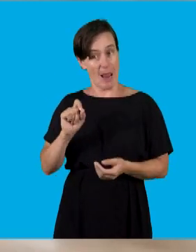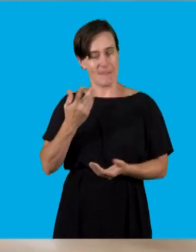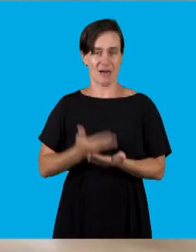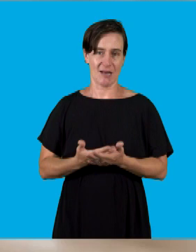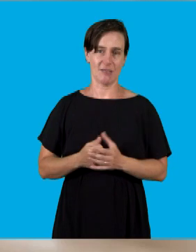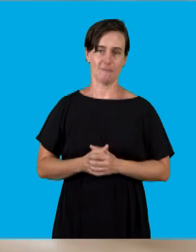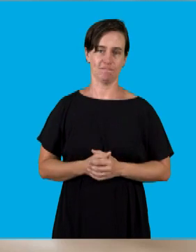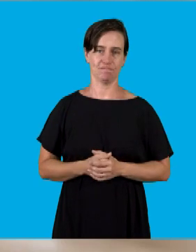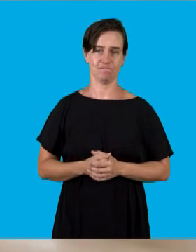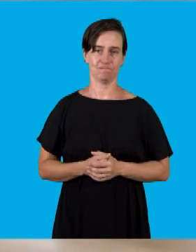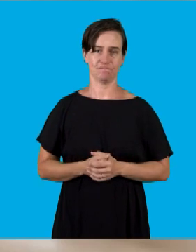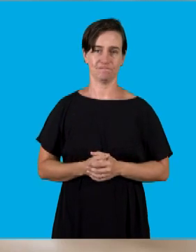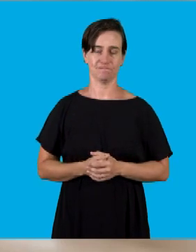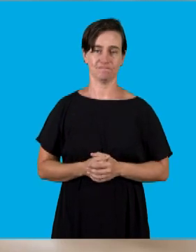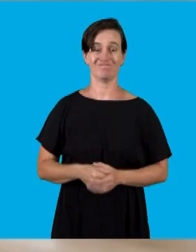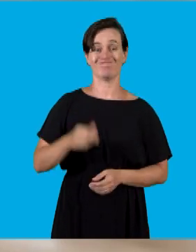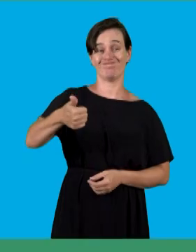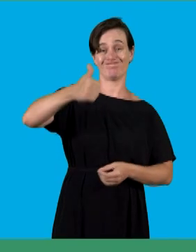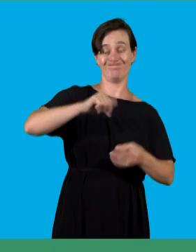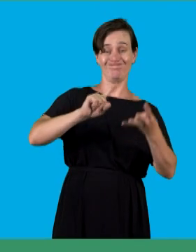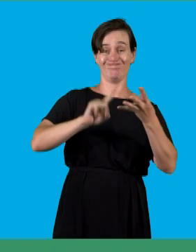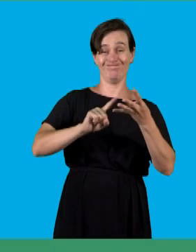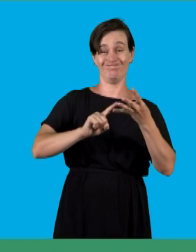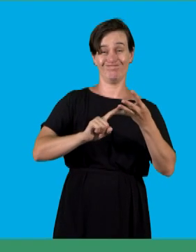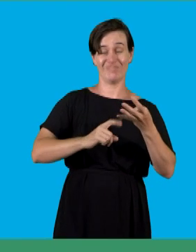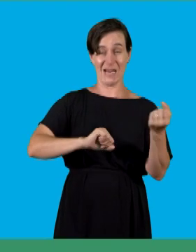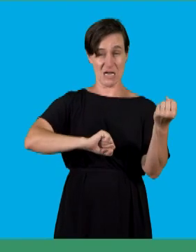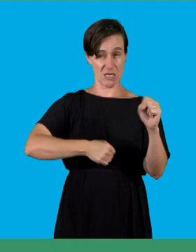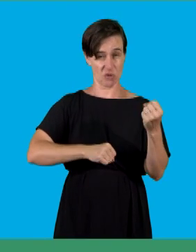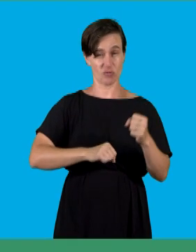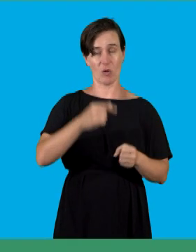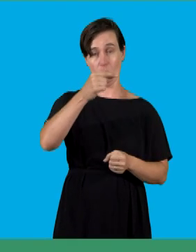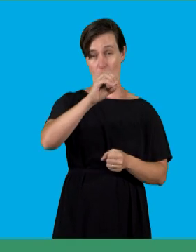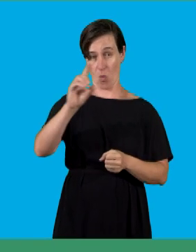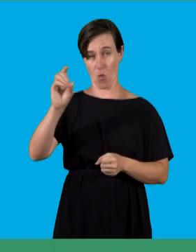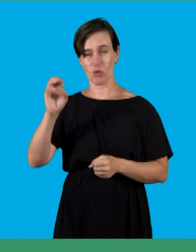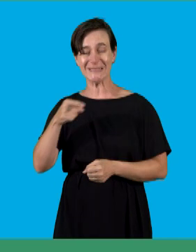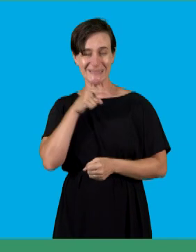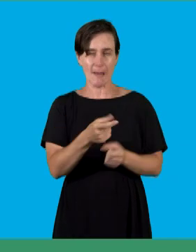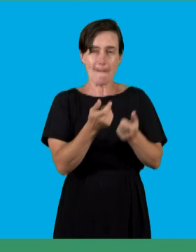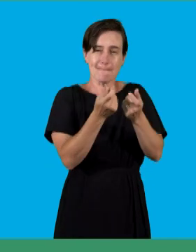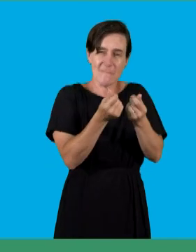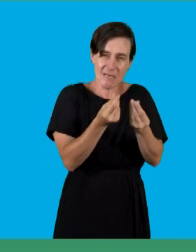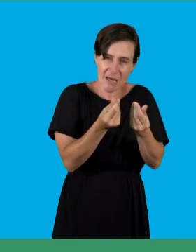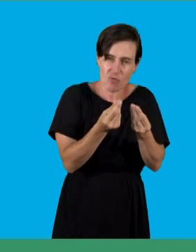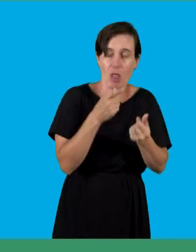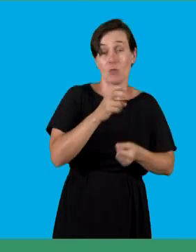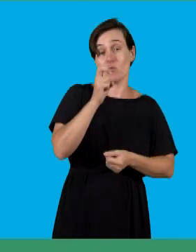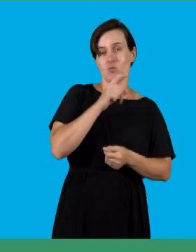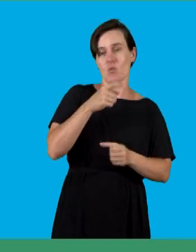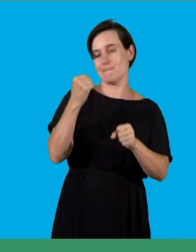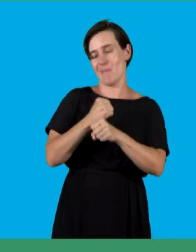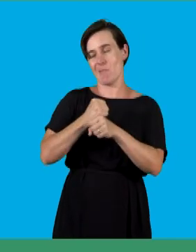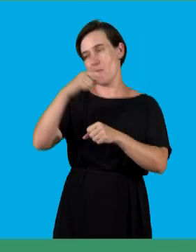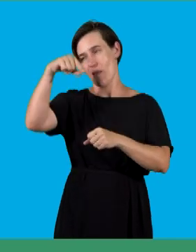consideration. We then have industrial goods, which are the materials that are used in the